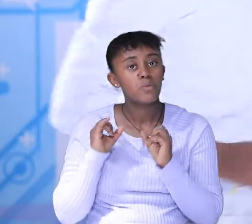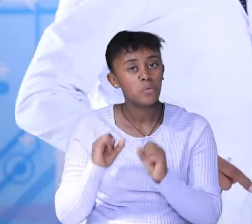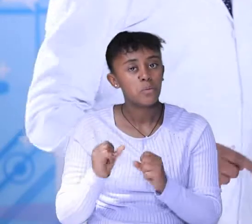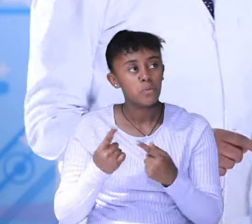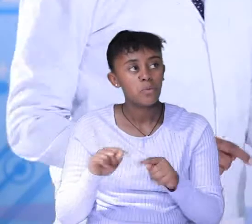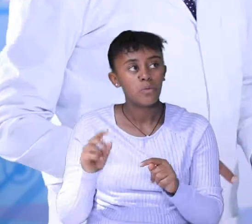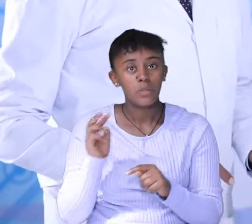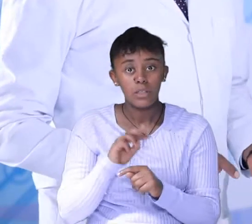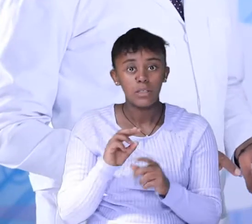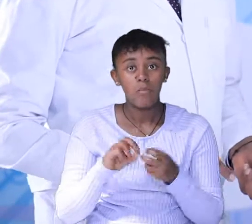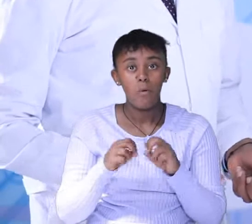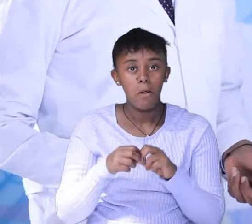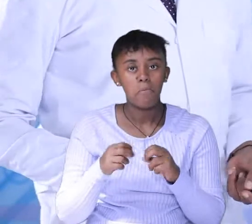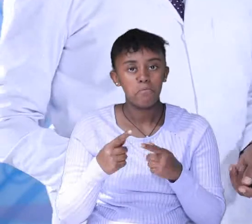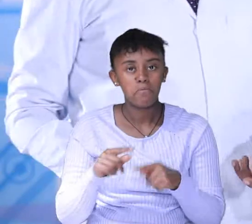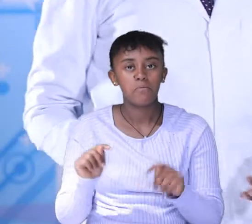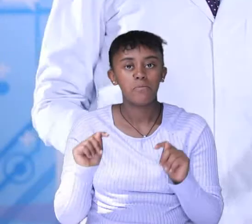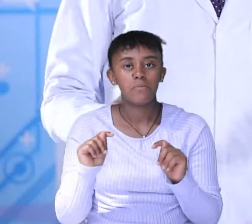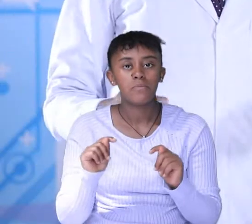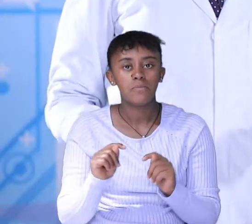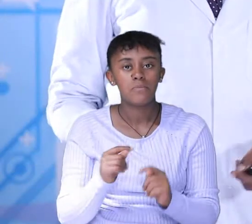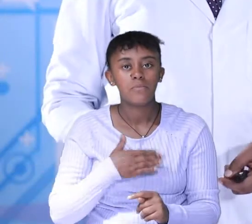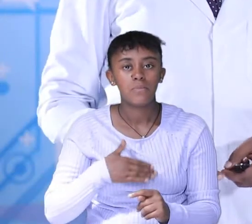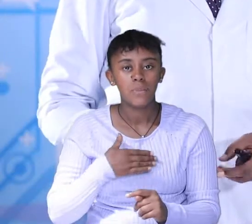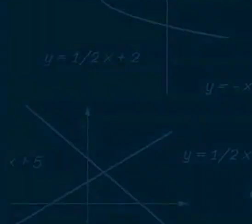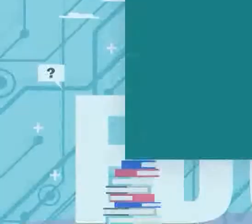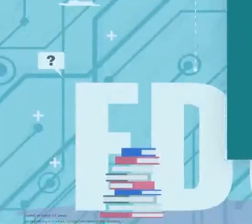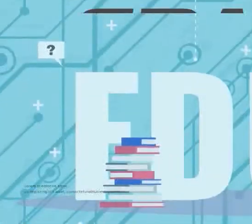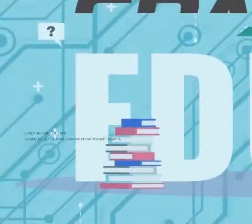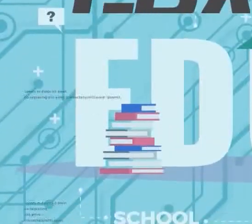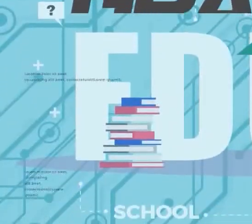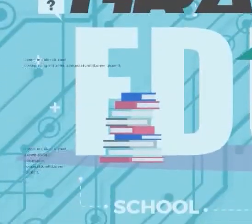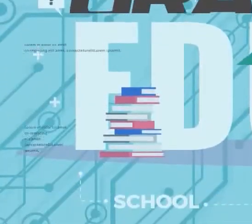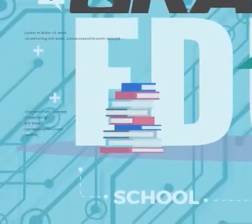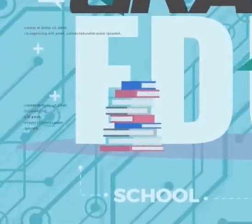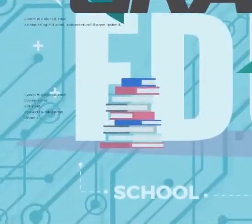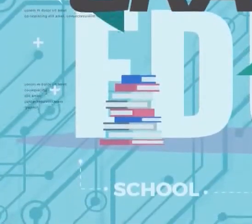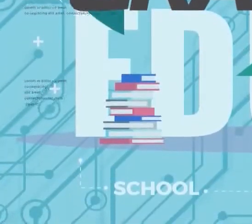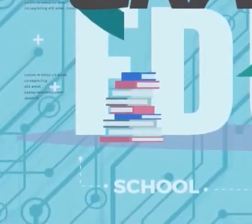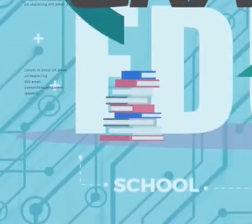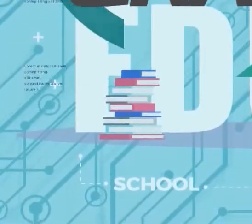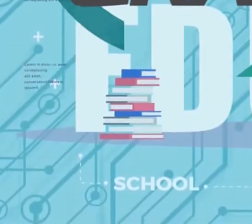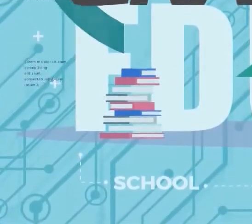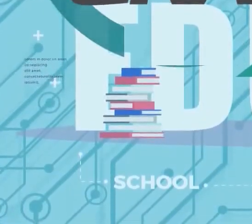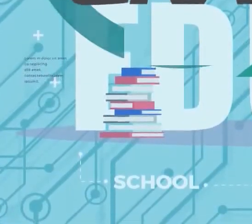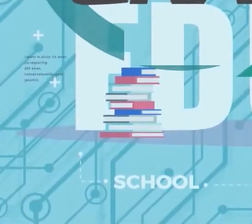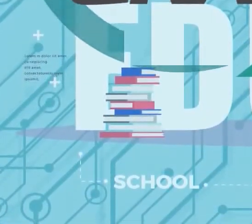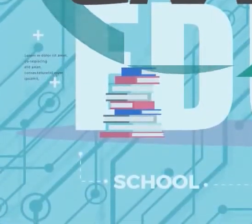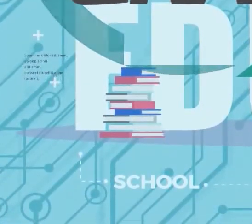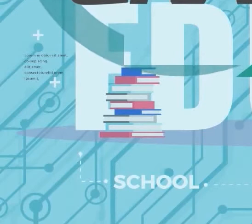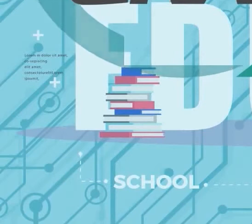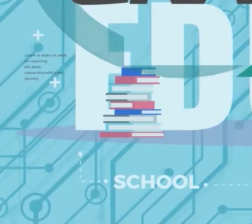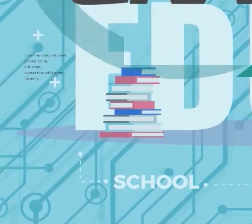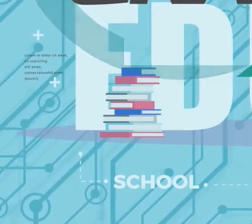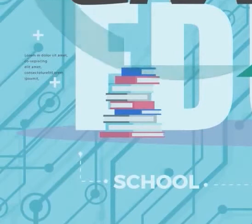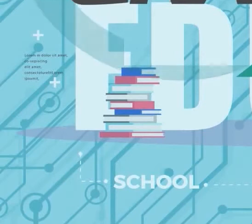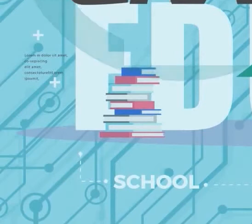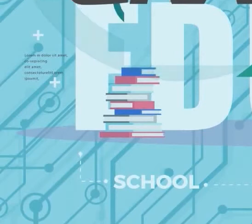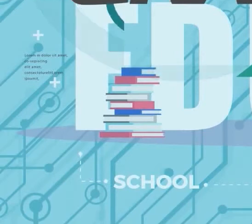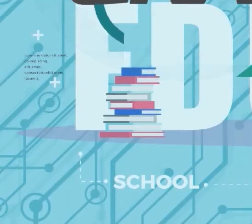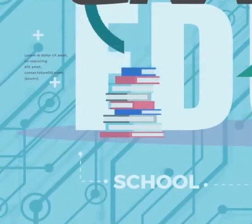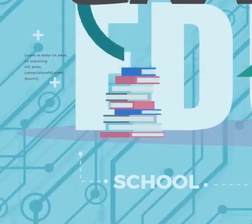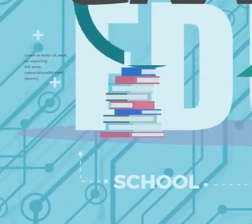loop like this? If you have a loop, what will be the force exerted on this loop? We call